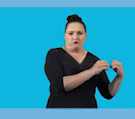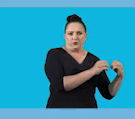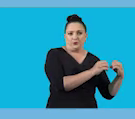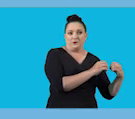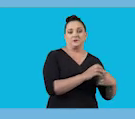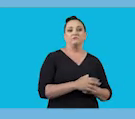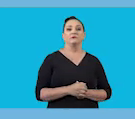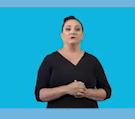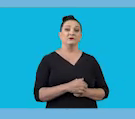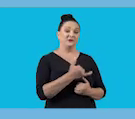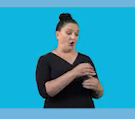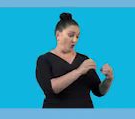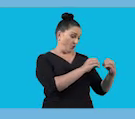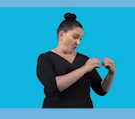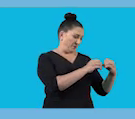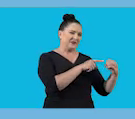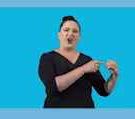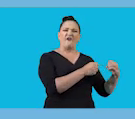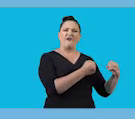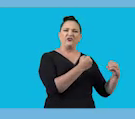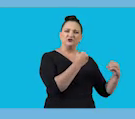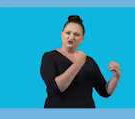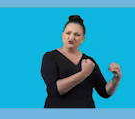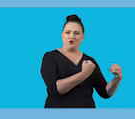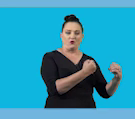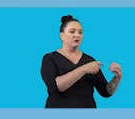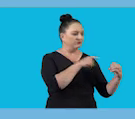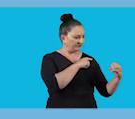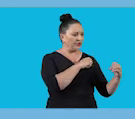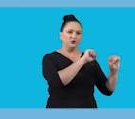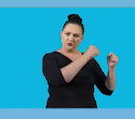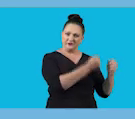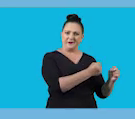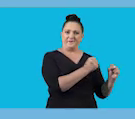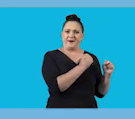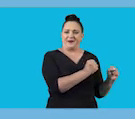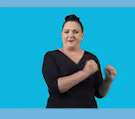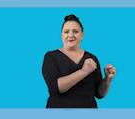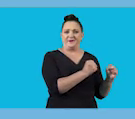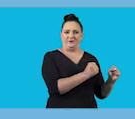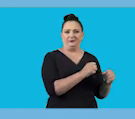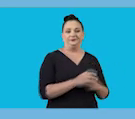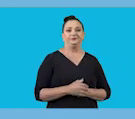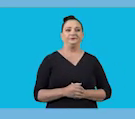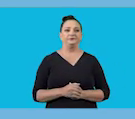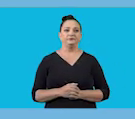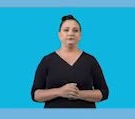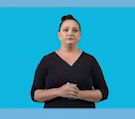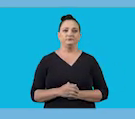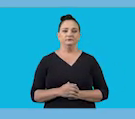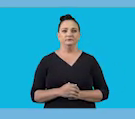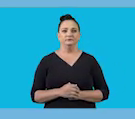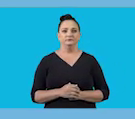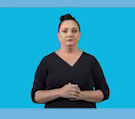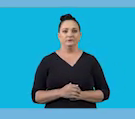force. This close packing and strong force gives solid a fixed shape. So that is why they are